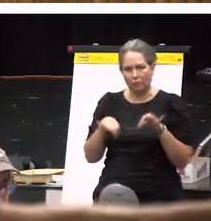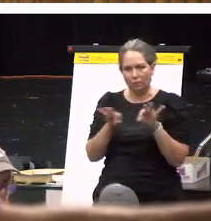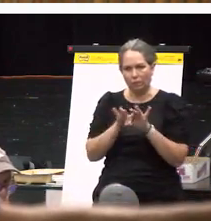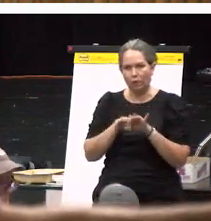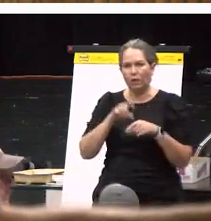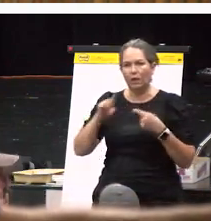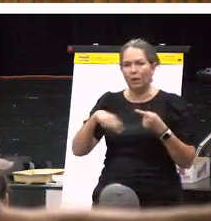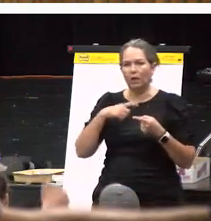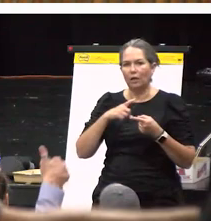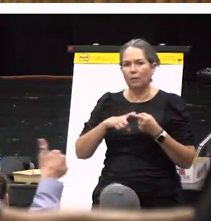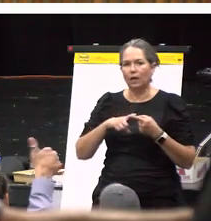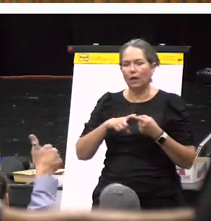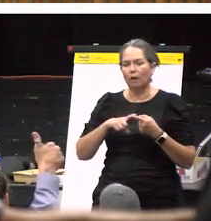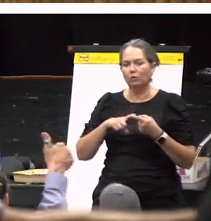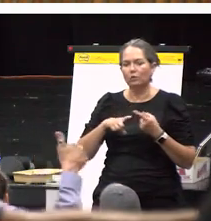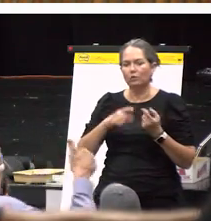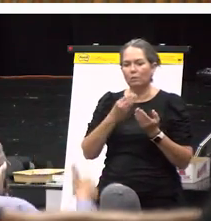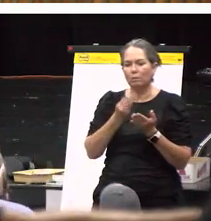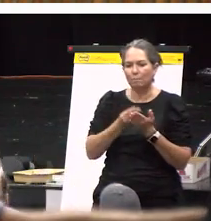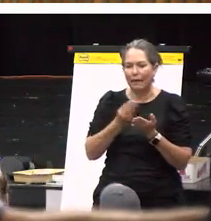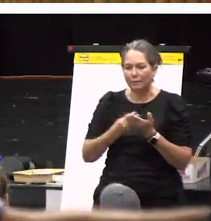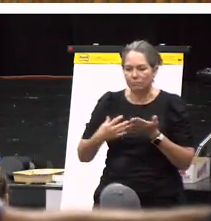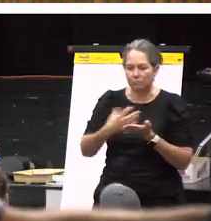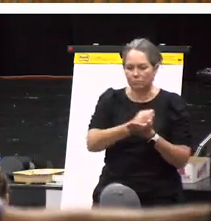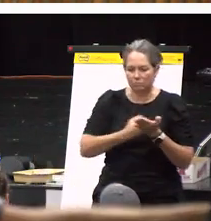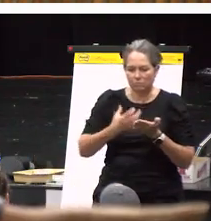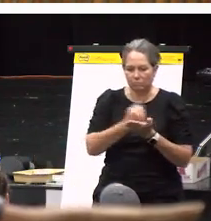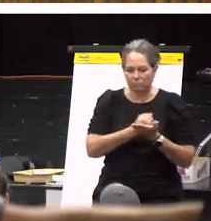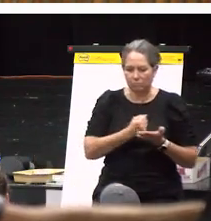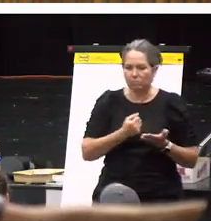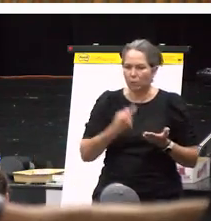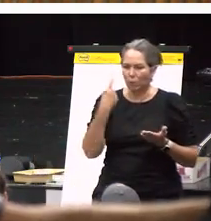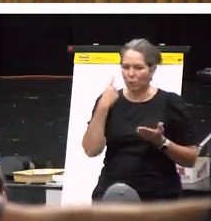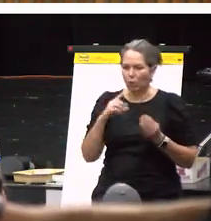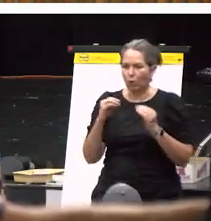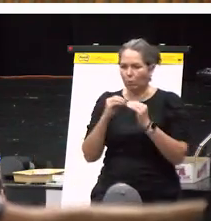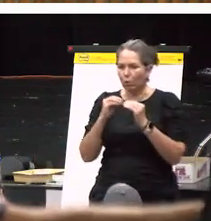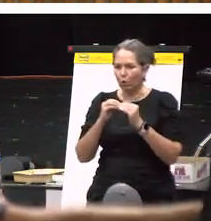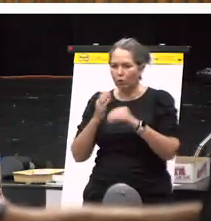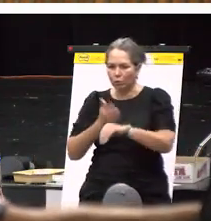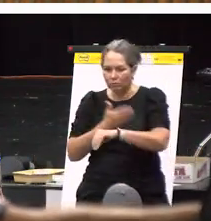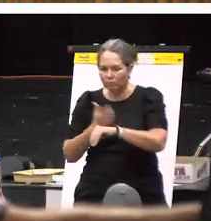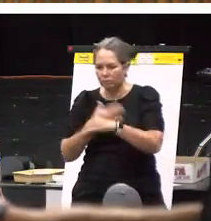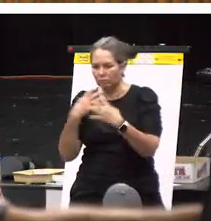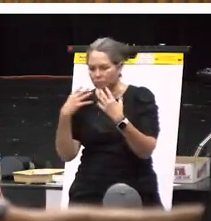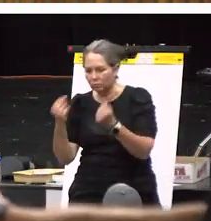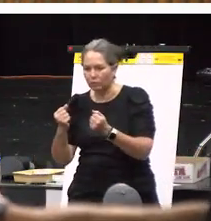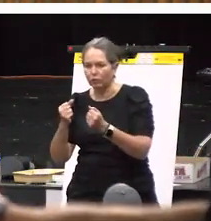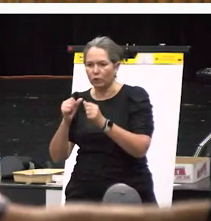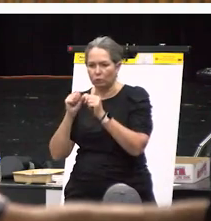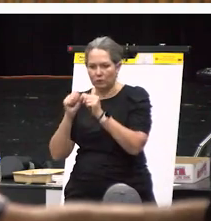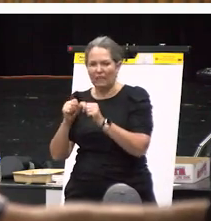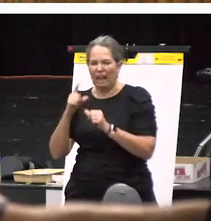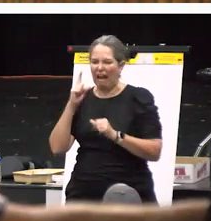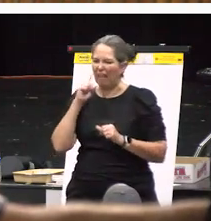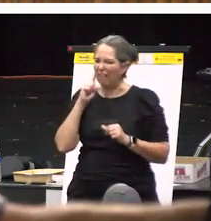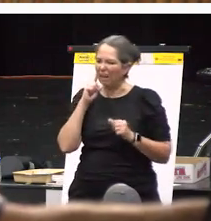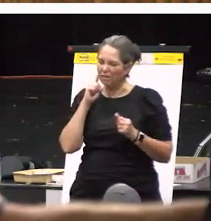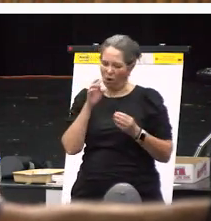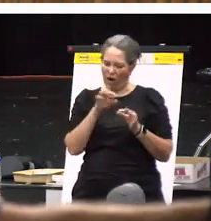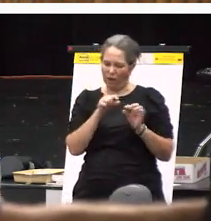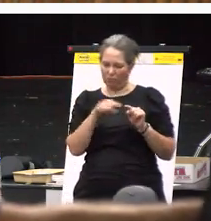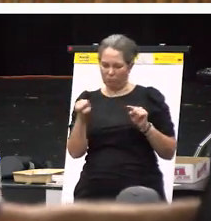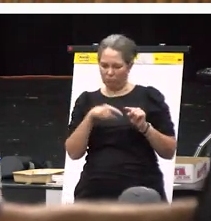raise state, federal, and philanthropic funds for recovery and resilience. I think a couple of key lines in this description really stood out to